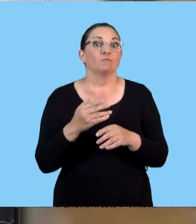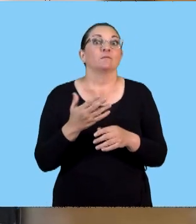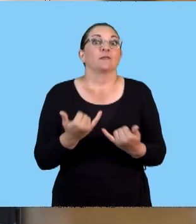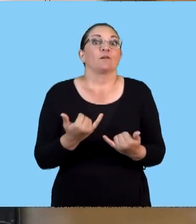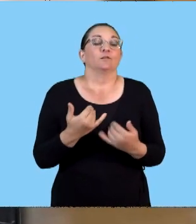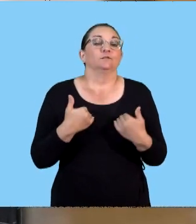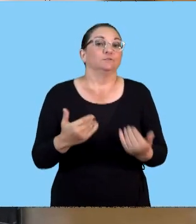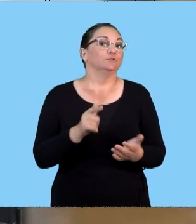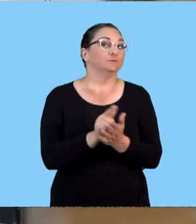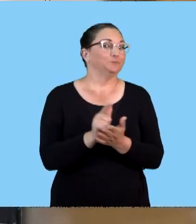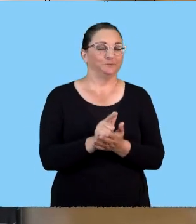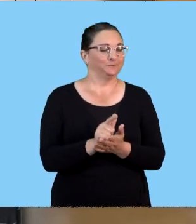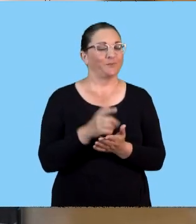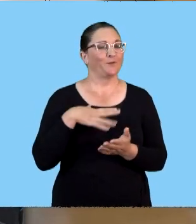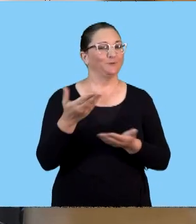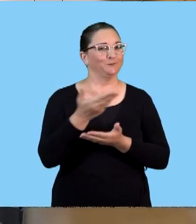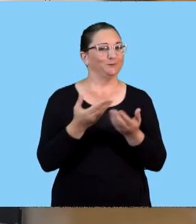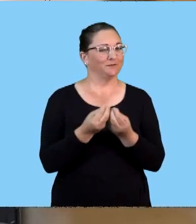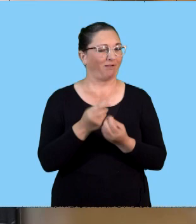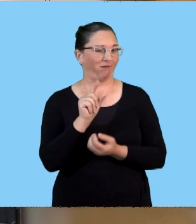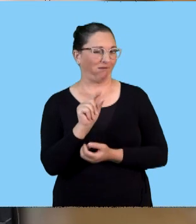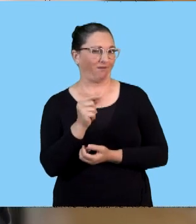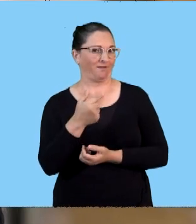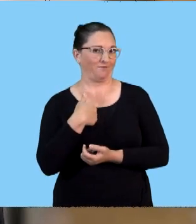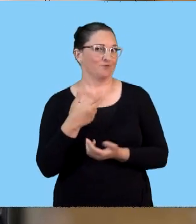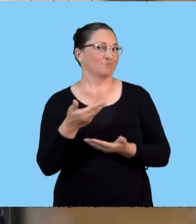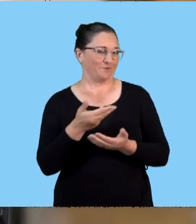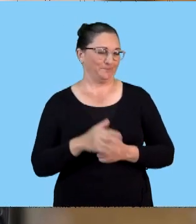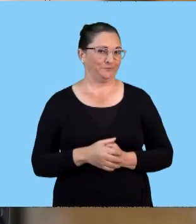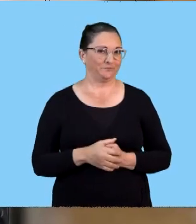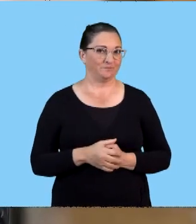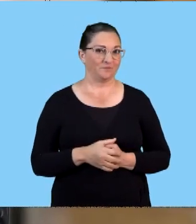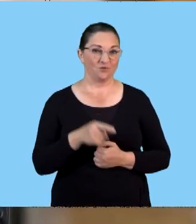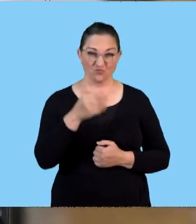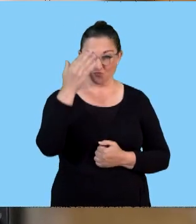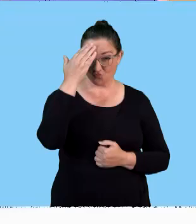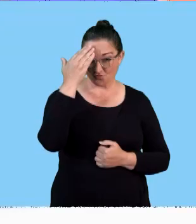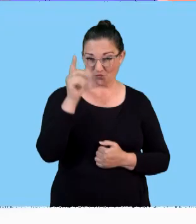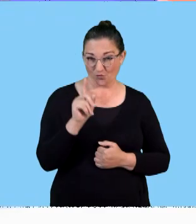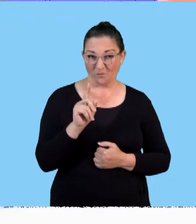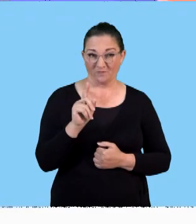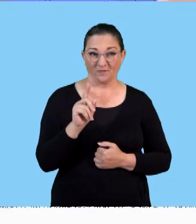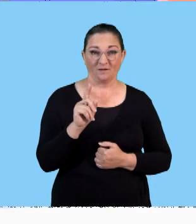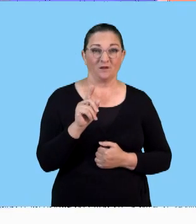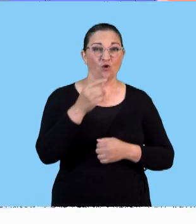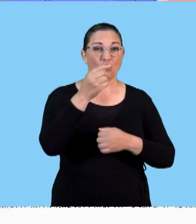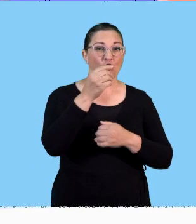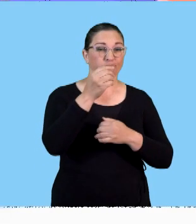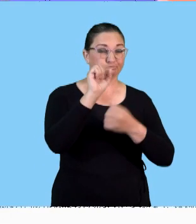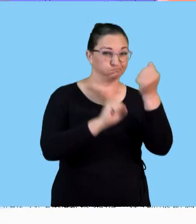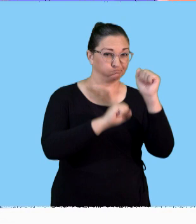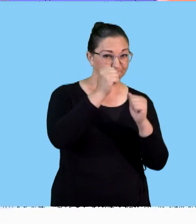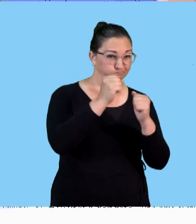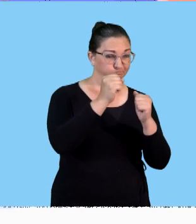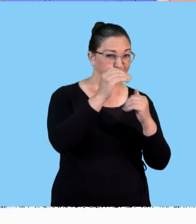our lesson, let me share something which I found interesting with you. Did you know that every construction project